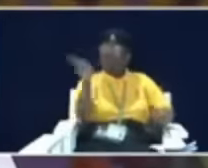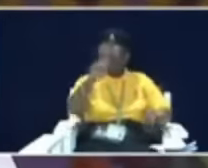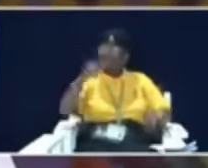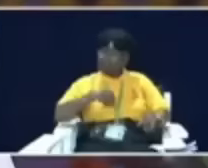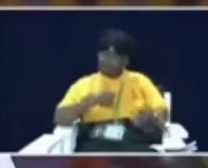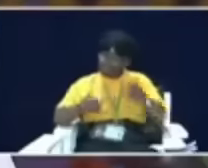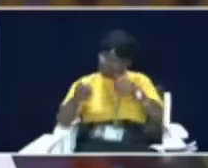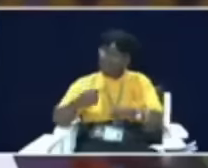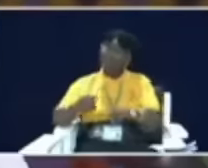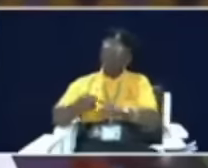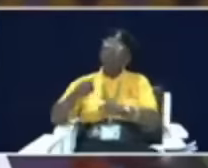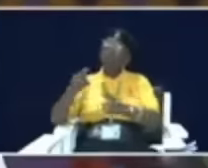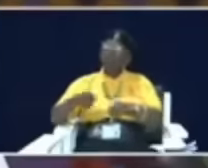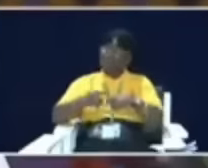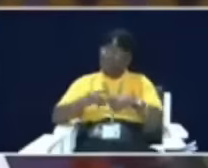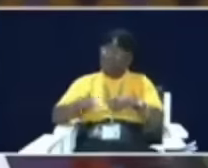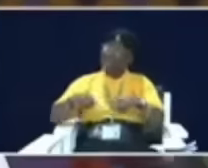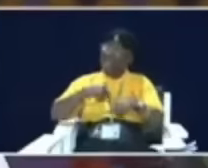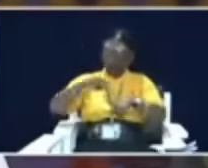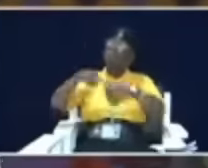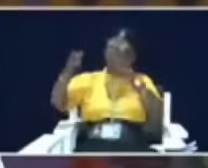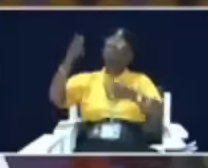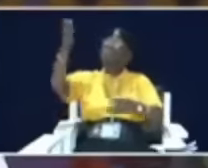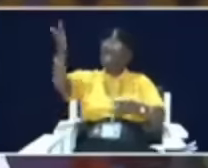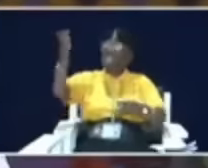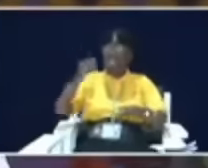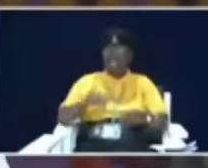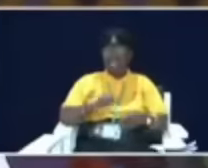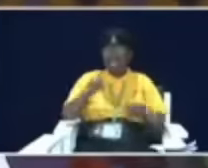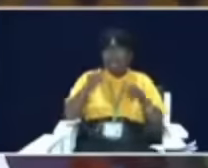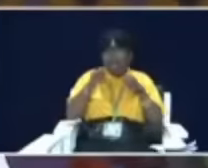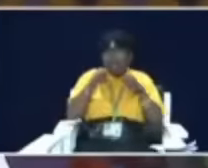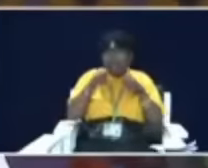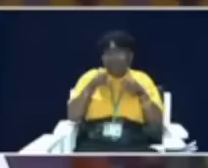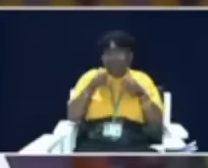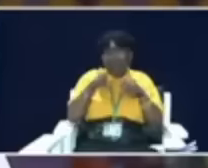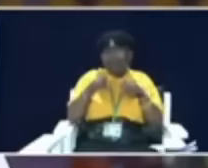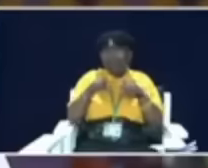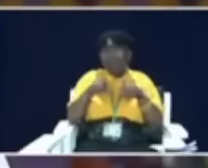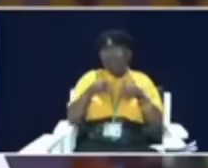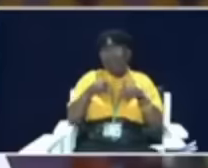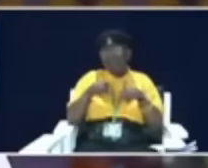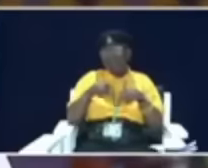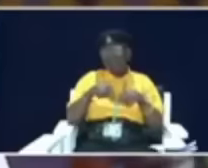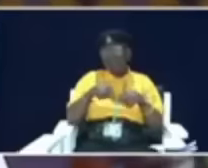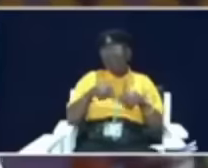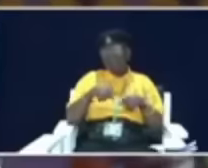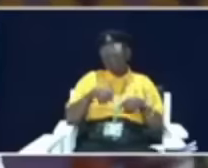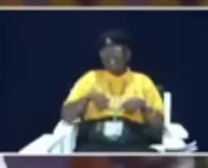clean? A leper. Dictating how he should be healed.